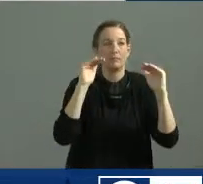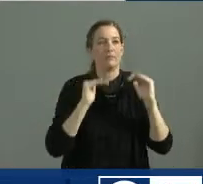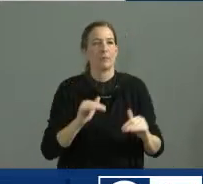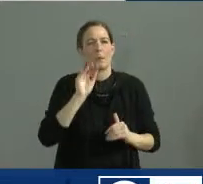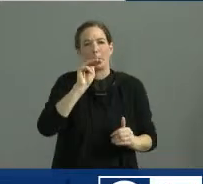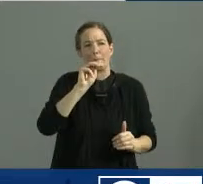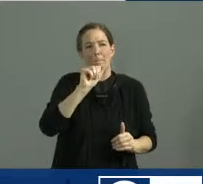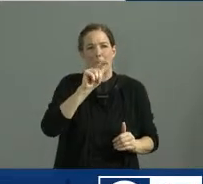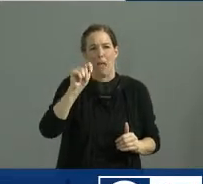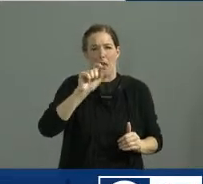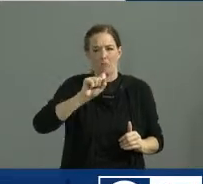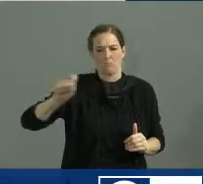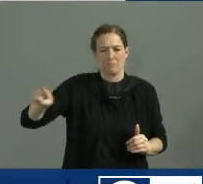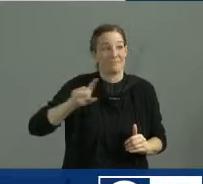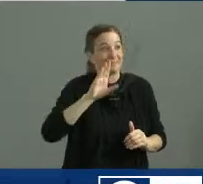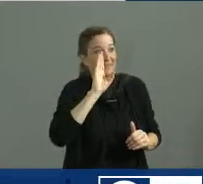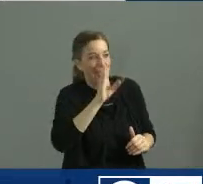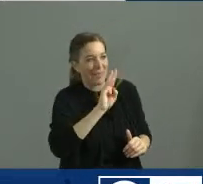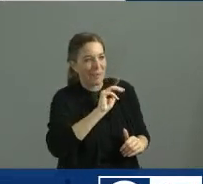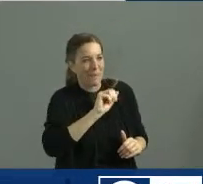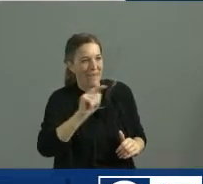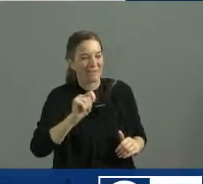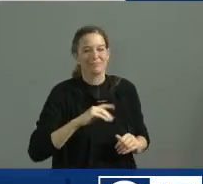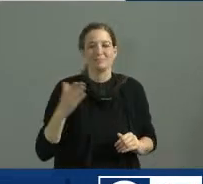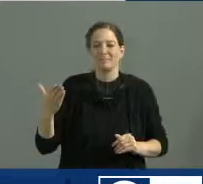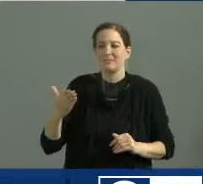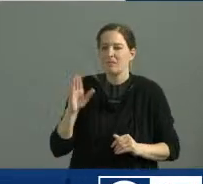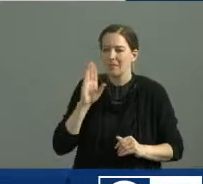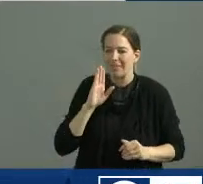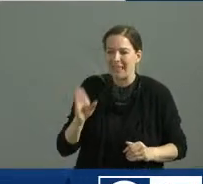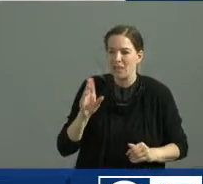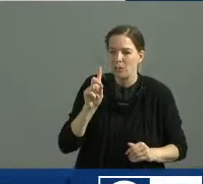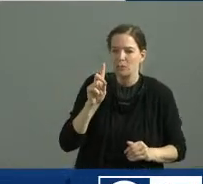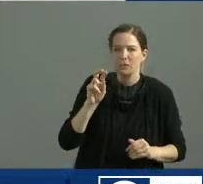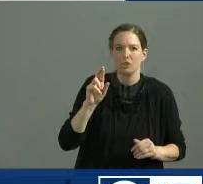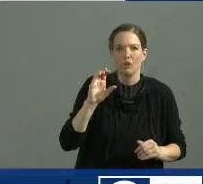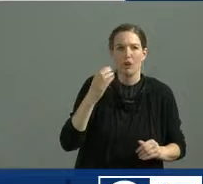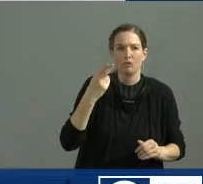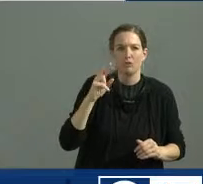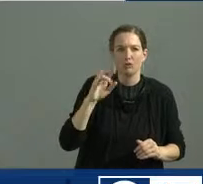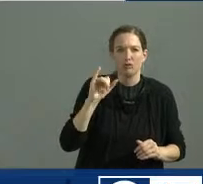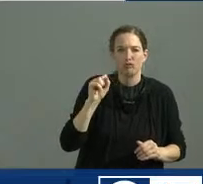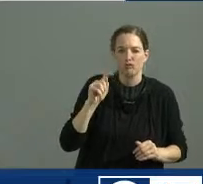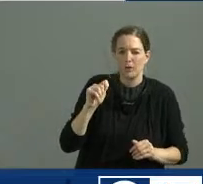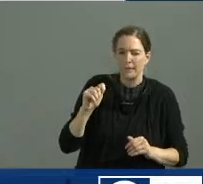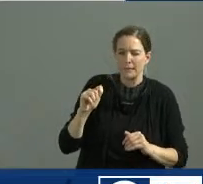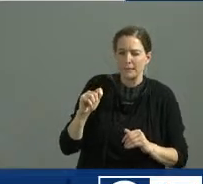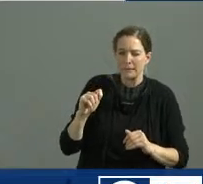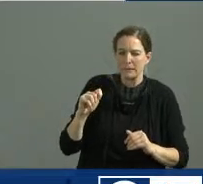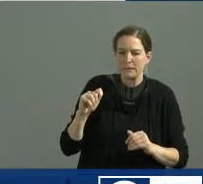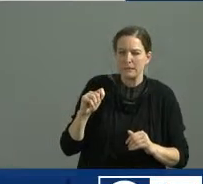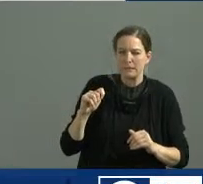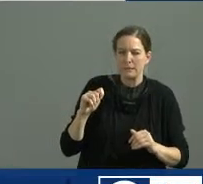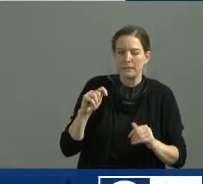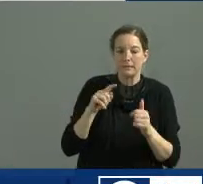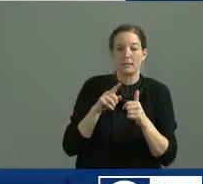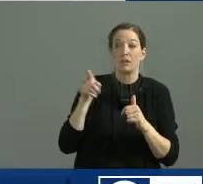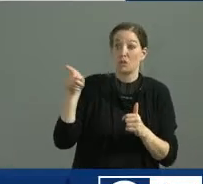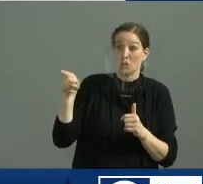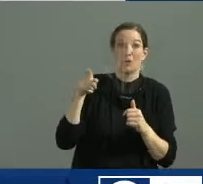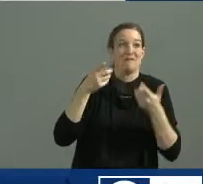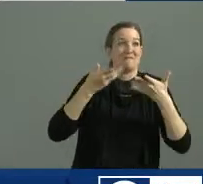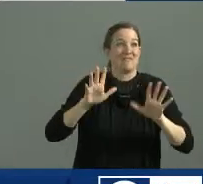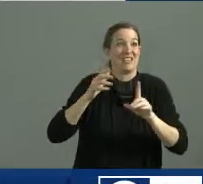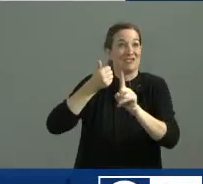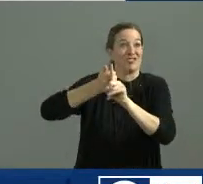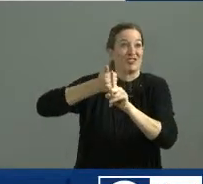Hi, Dr. Christ. I have a few different questions. They kind of span the spectrum here. And so the first one's probably the easiest. You got your second dose of the vaccine the